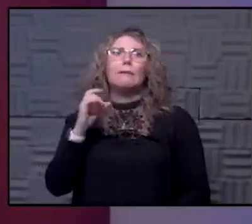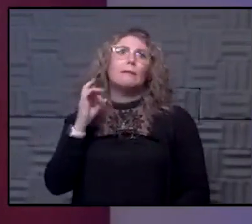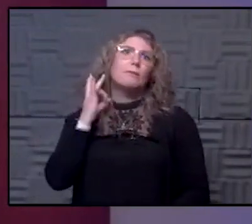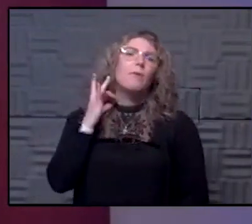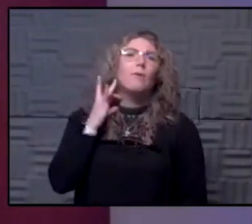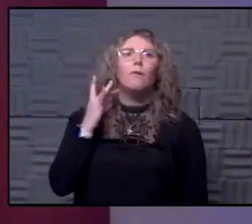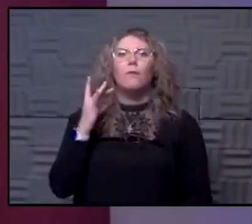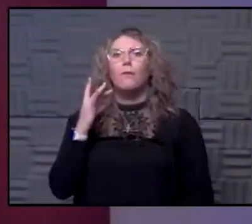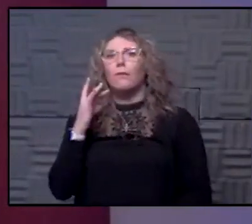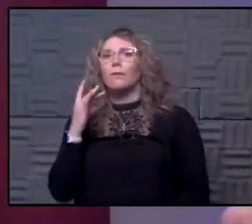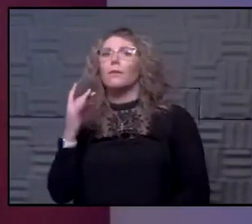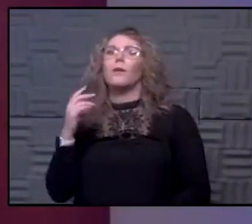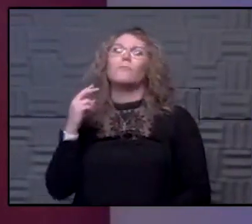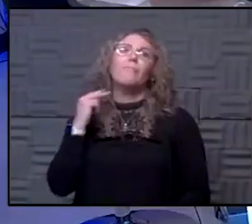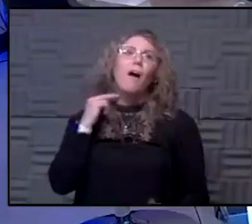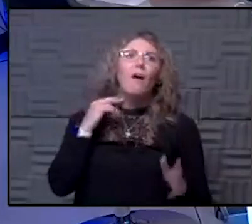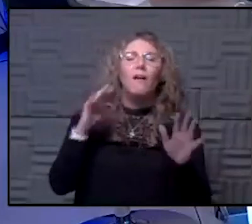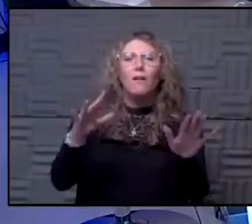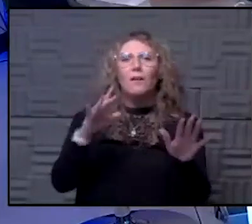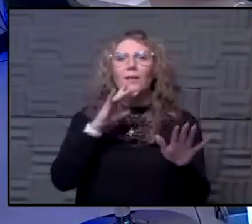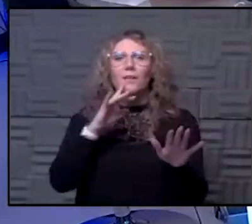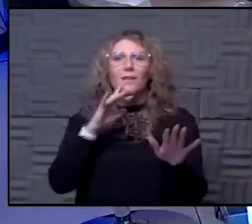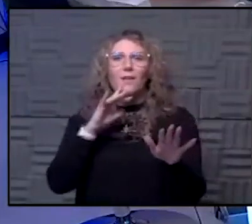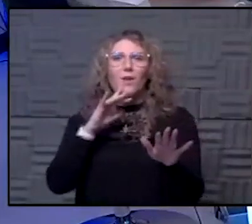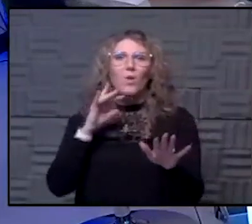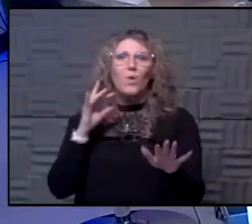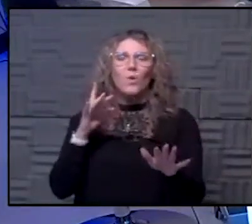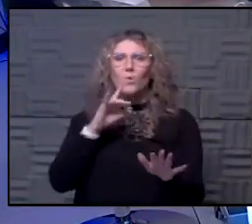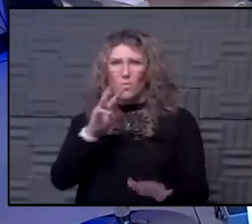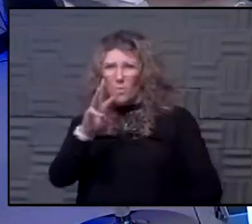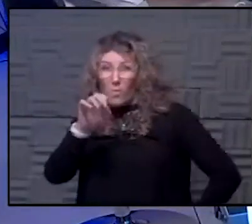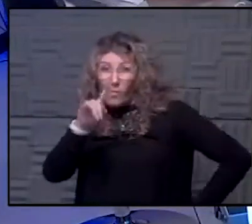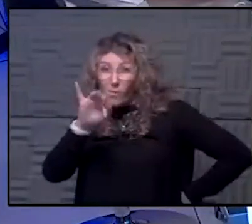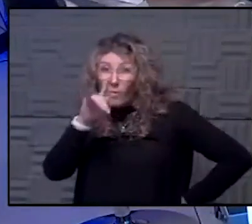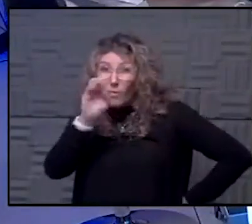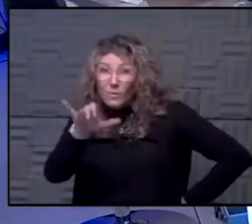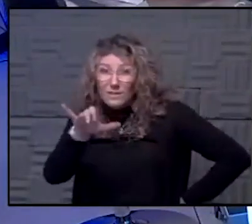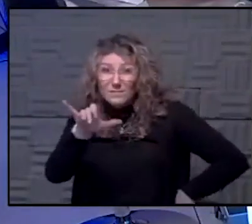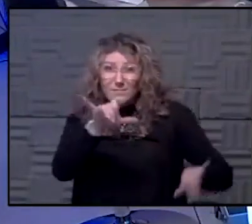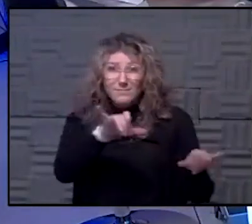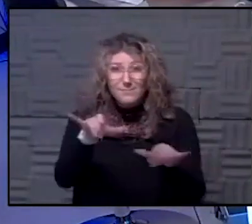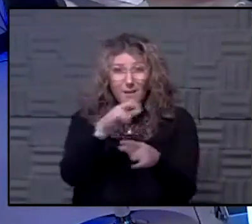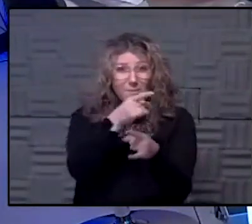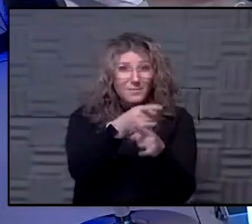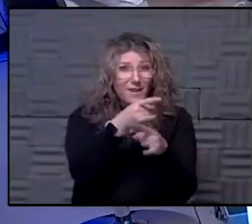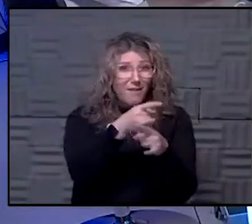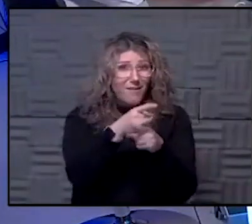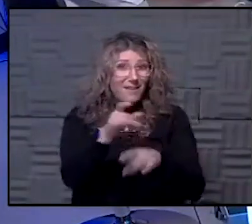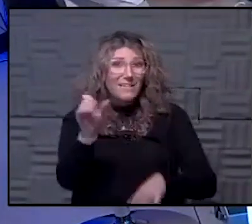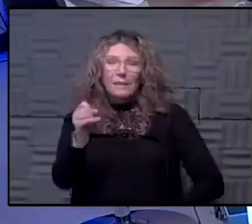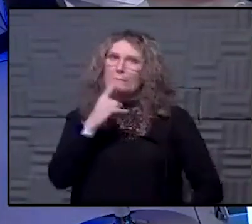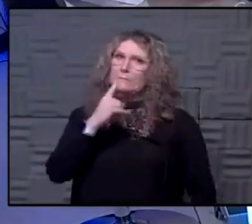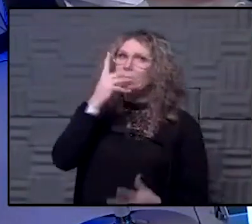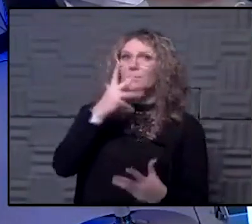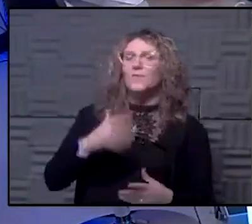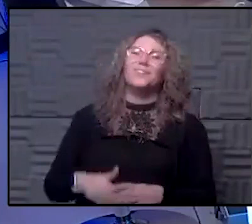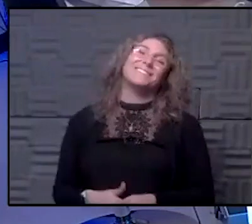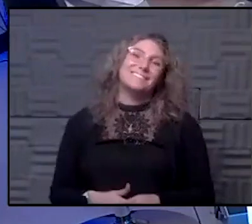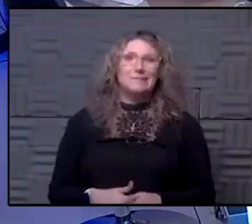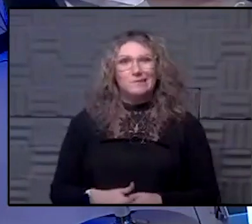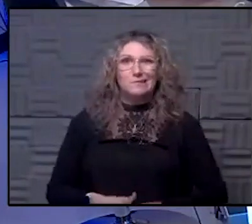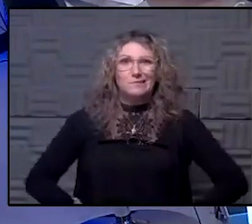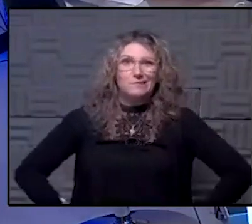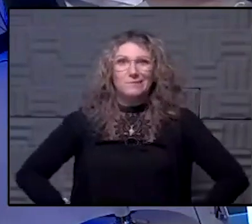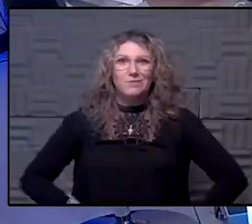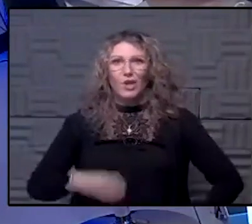alcohol, whiskey. Wait. Are you saying that whiskey counts as alcohol? It does. That's unfortunate, then, I know. isn't it? Okay. Good